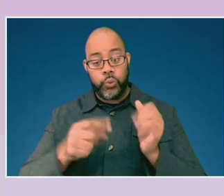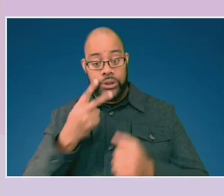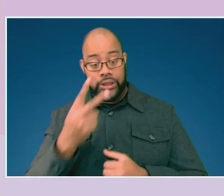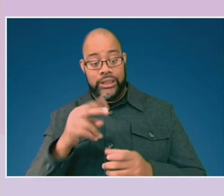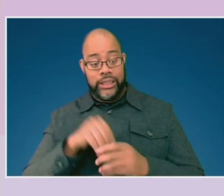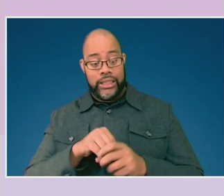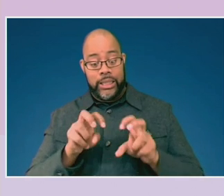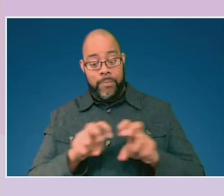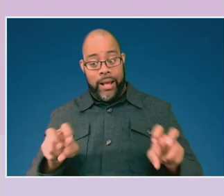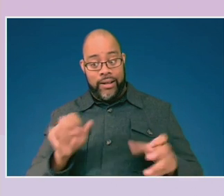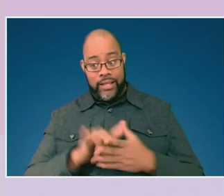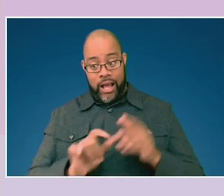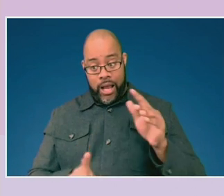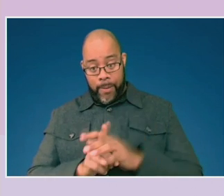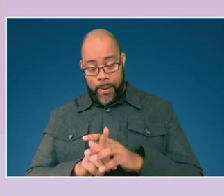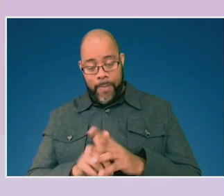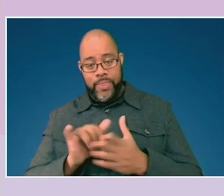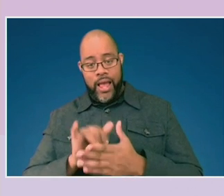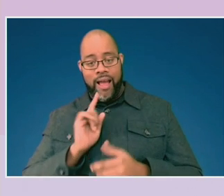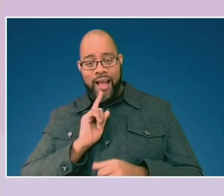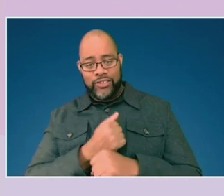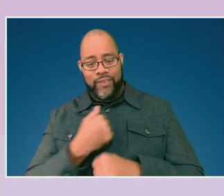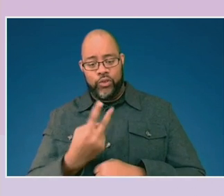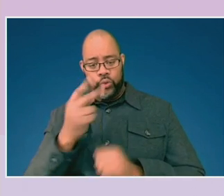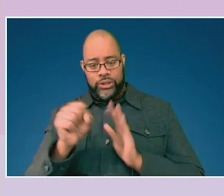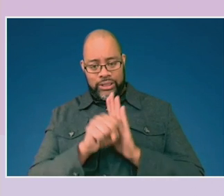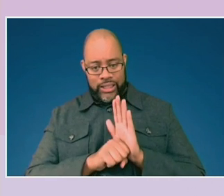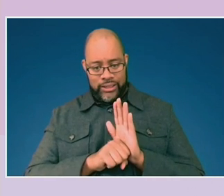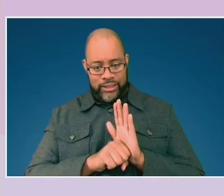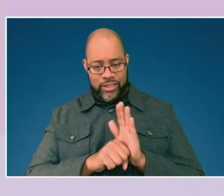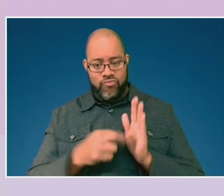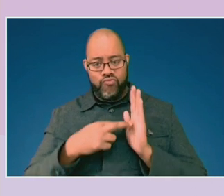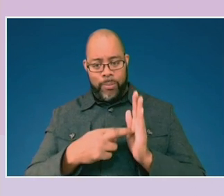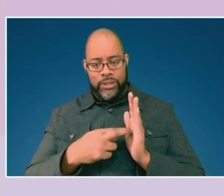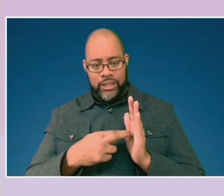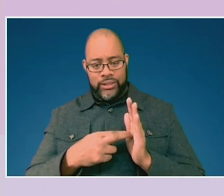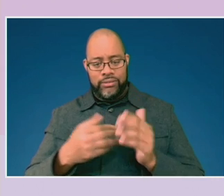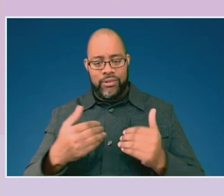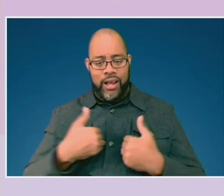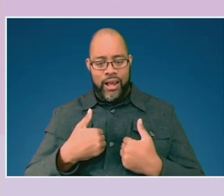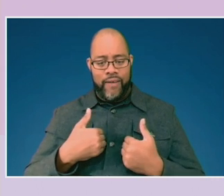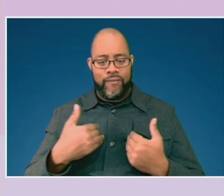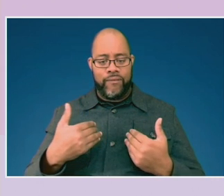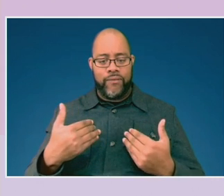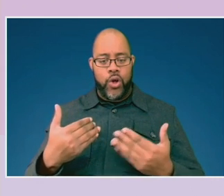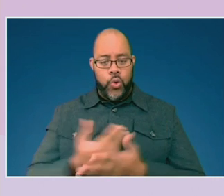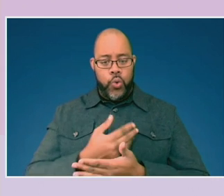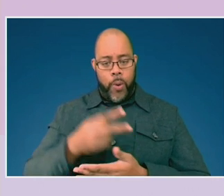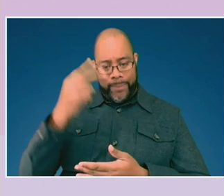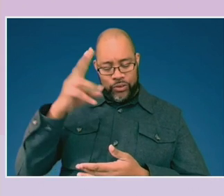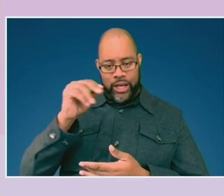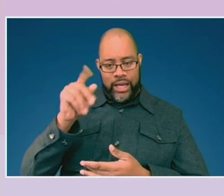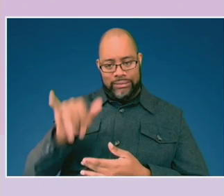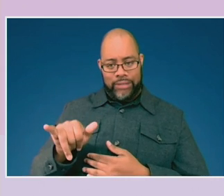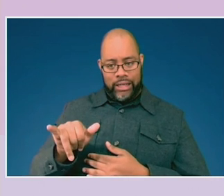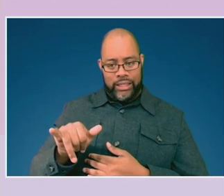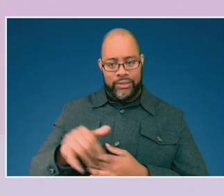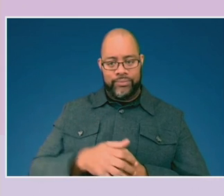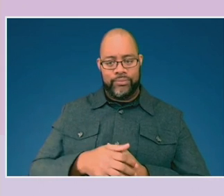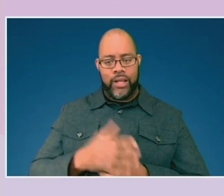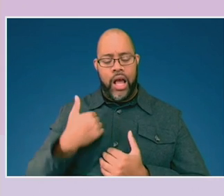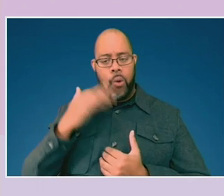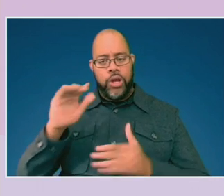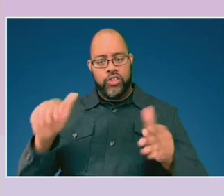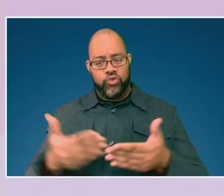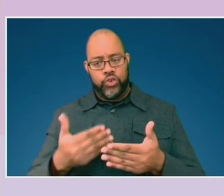panel that's coming up is that we actually have two states represented. We have New Mexico and Kentucky, and I will introduce